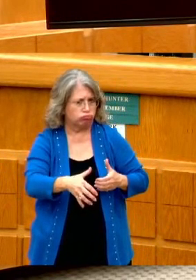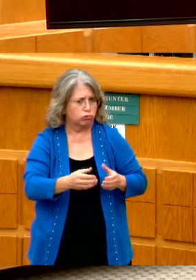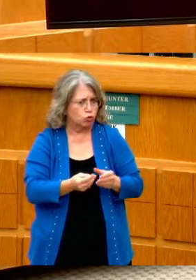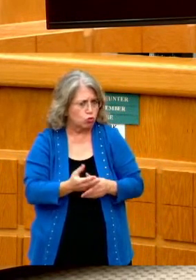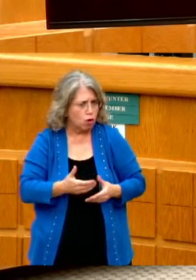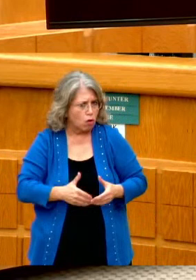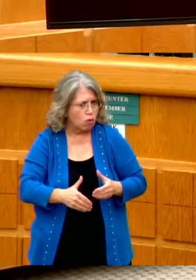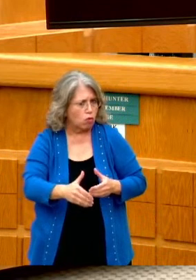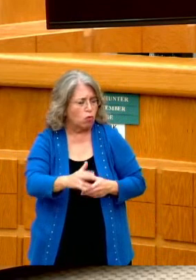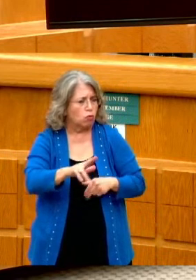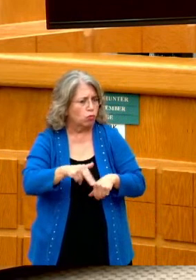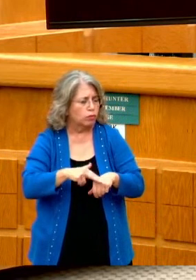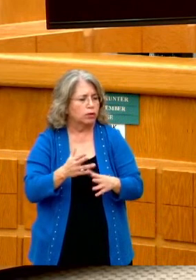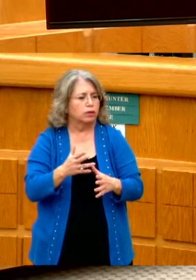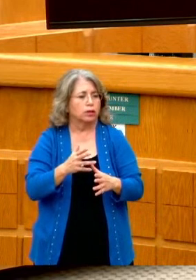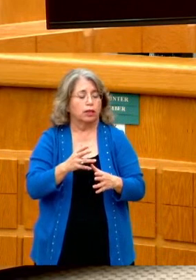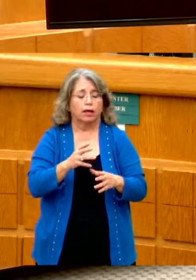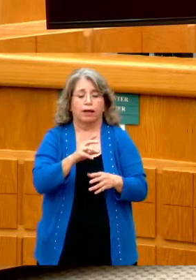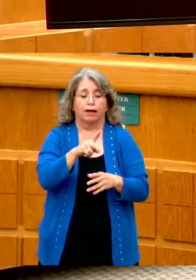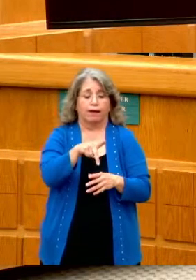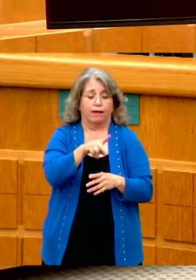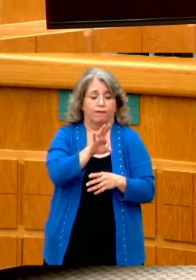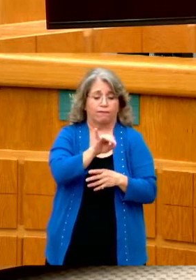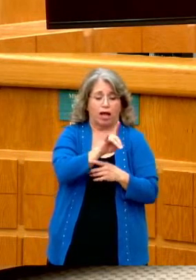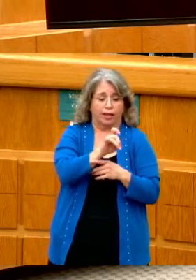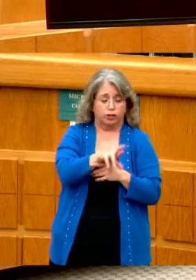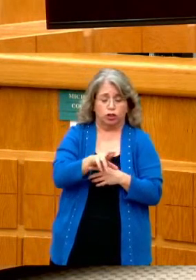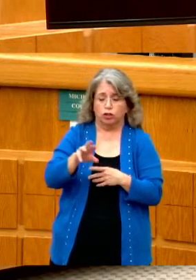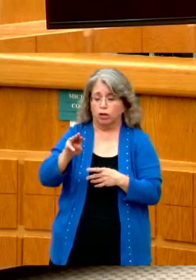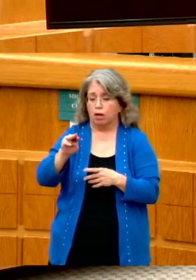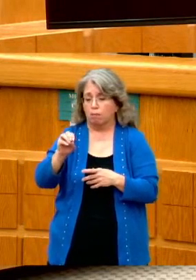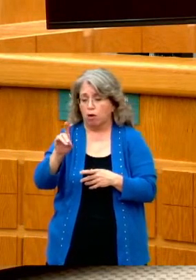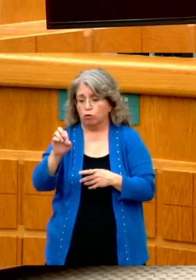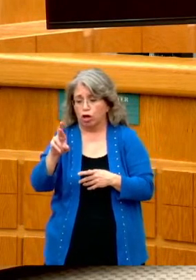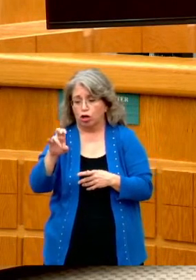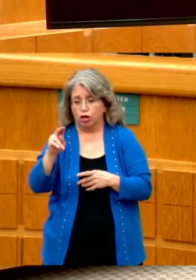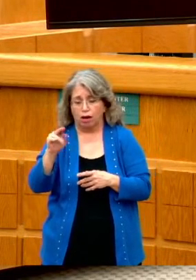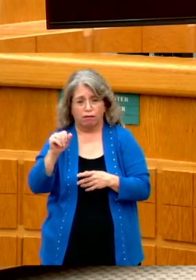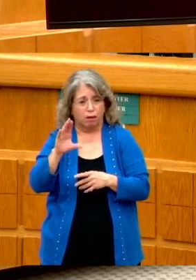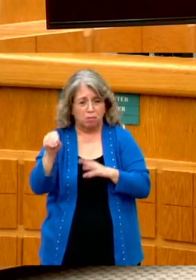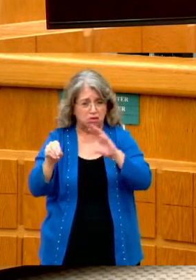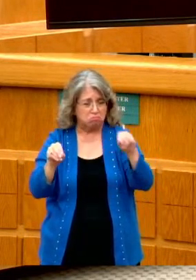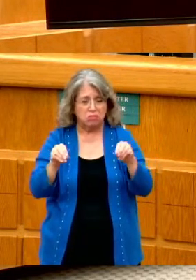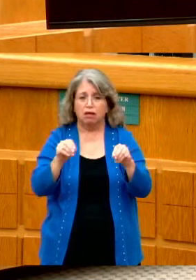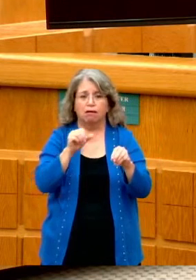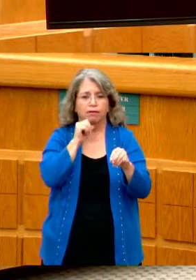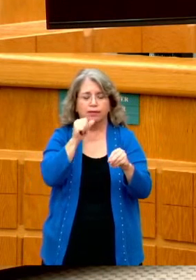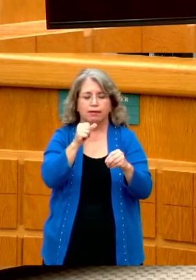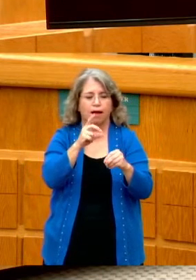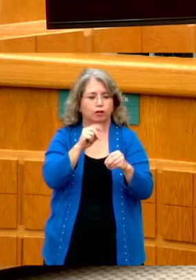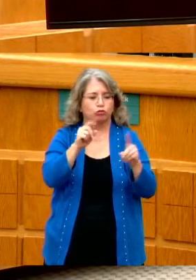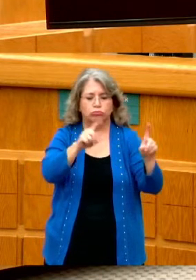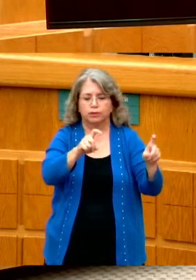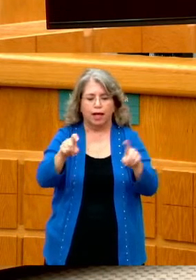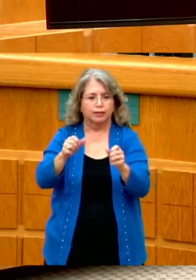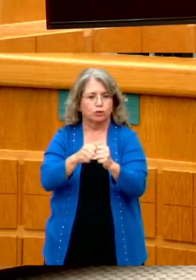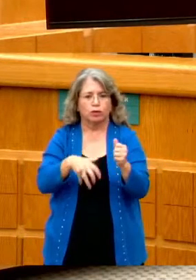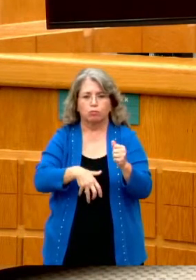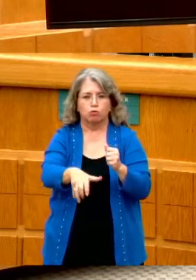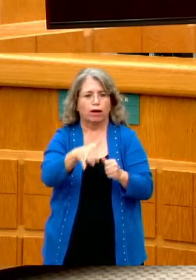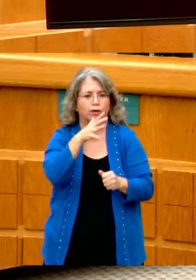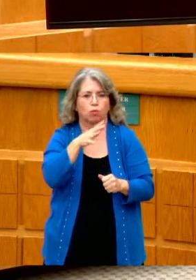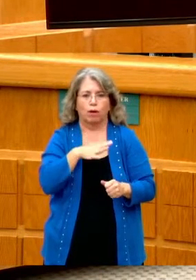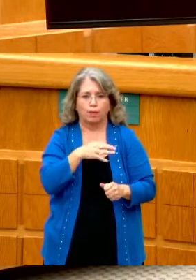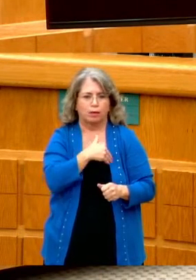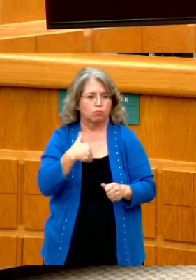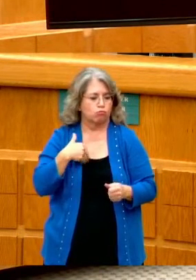nor Moderna did any clinical trials with pregnant or lactating women, so we do not have enough information on